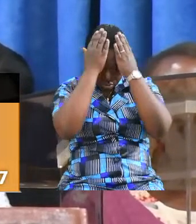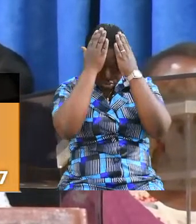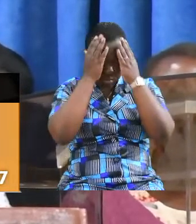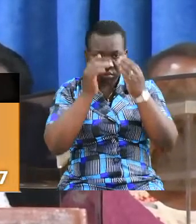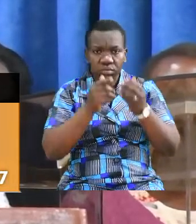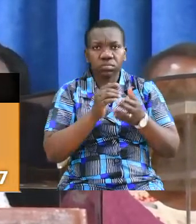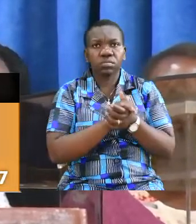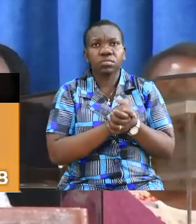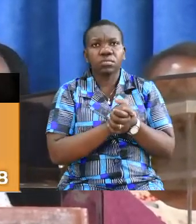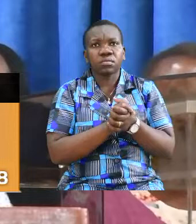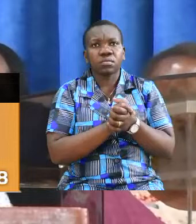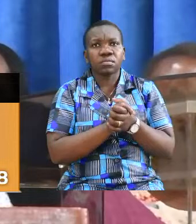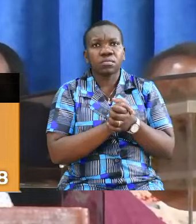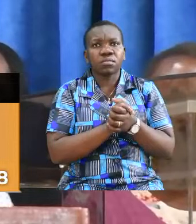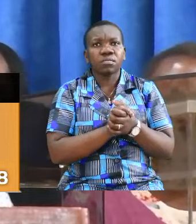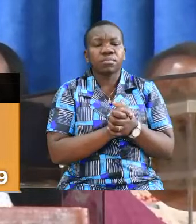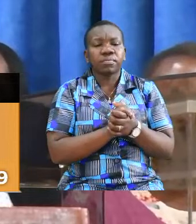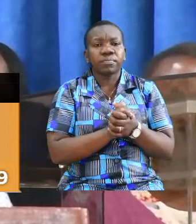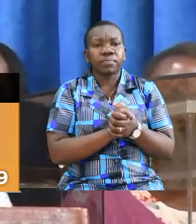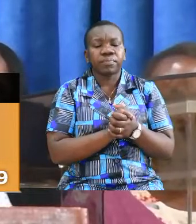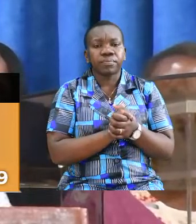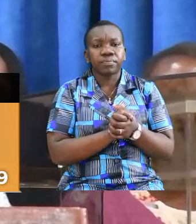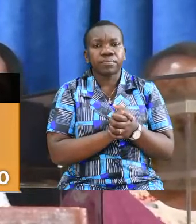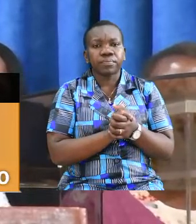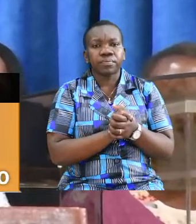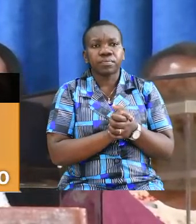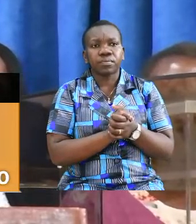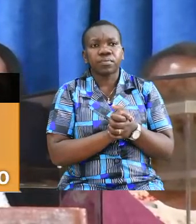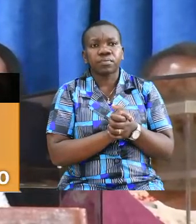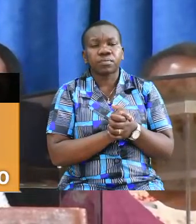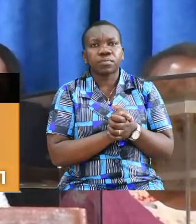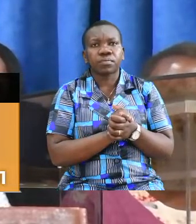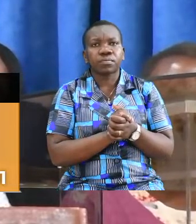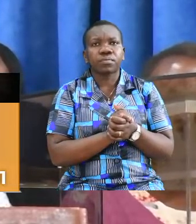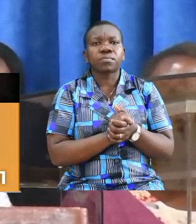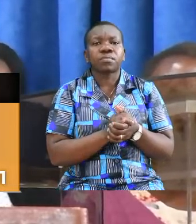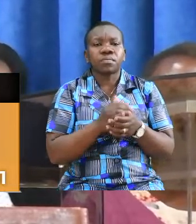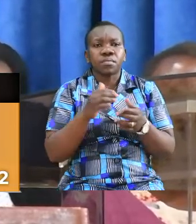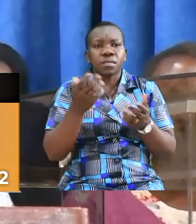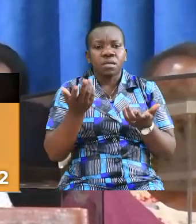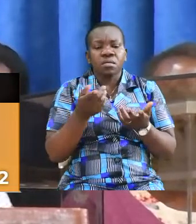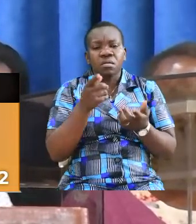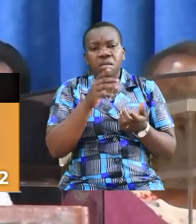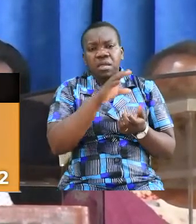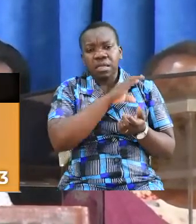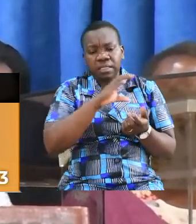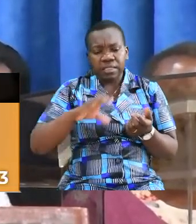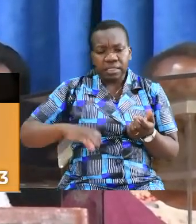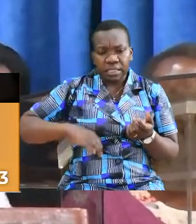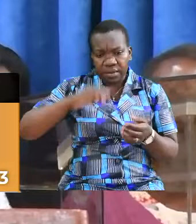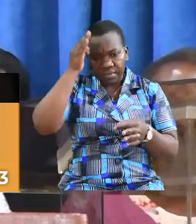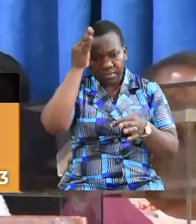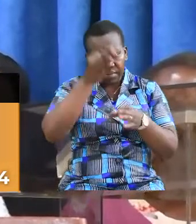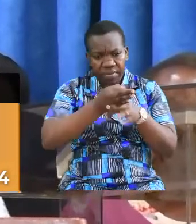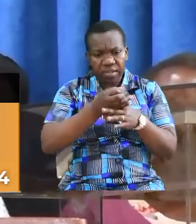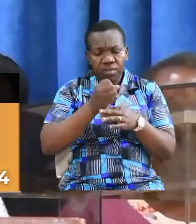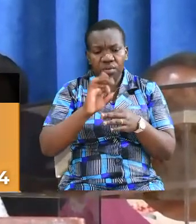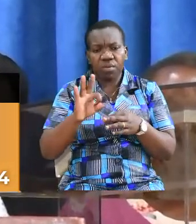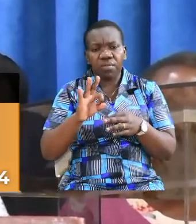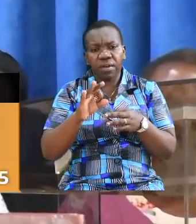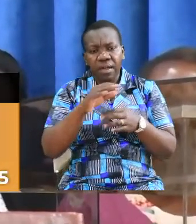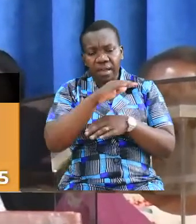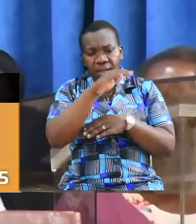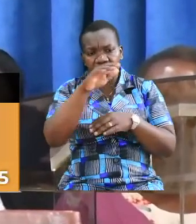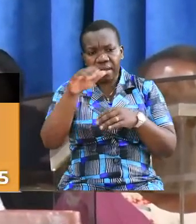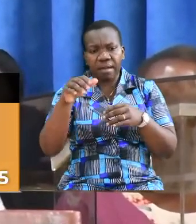case, reference being denouncing Christian faith in favor of African traditional religion,